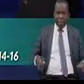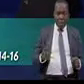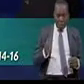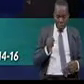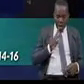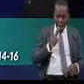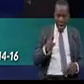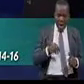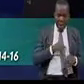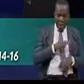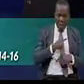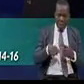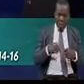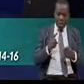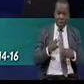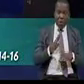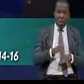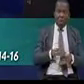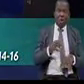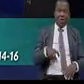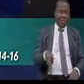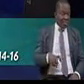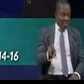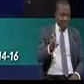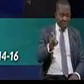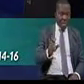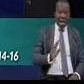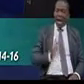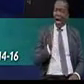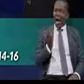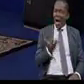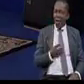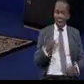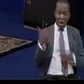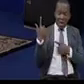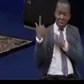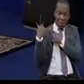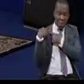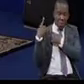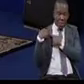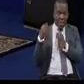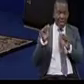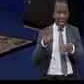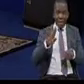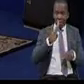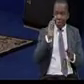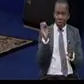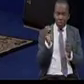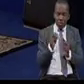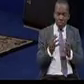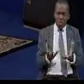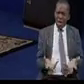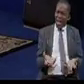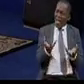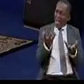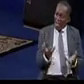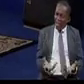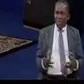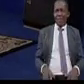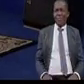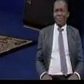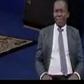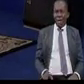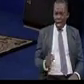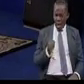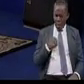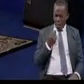too heavy. Our load can be too overpowering. And when you see that at the beginning of